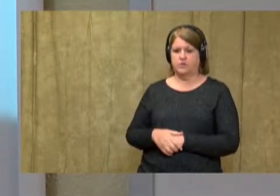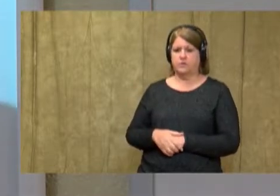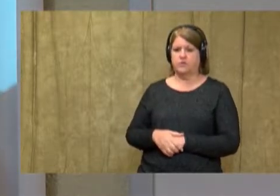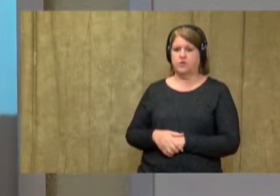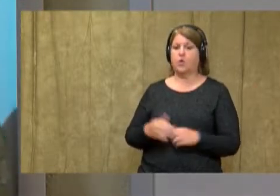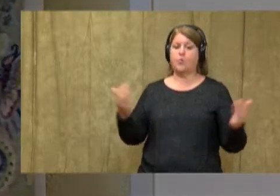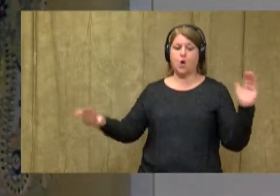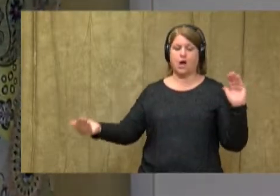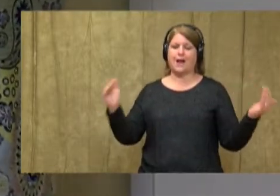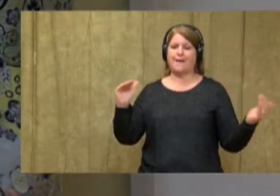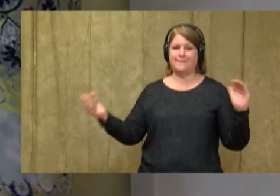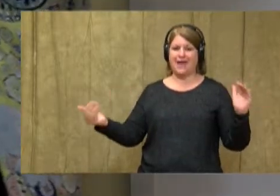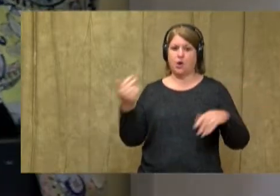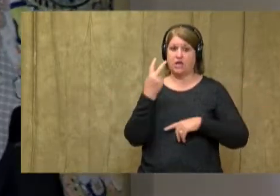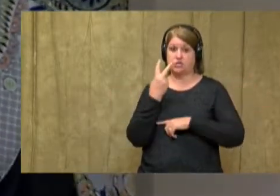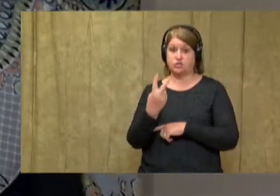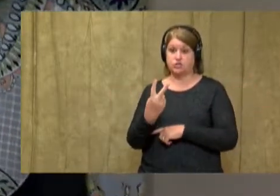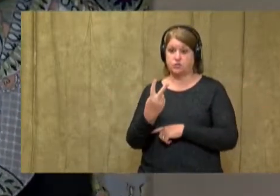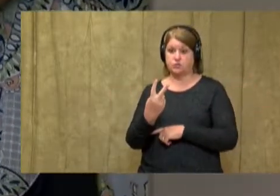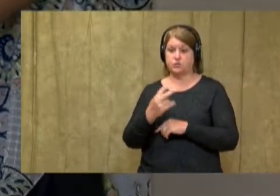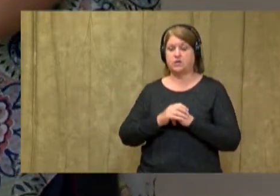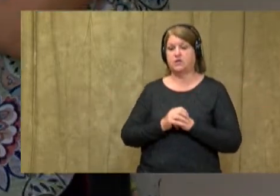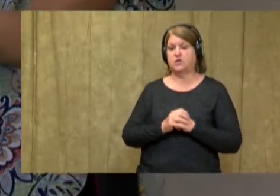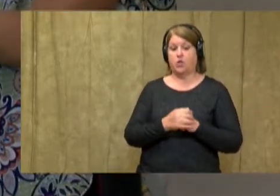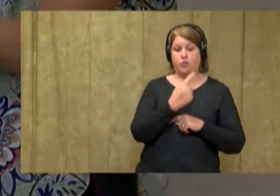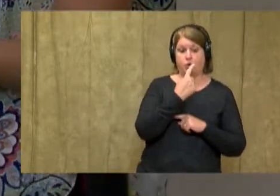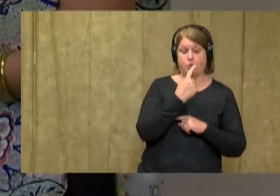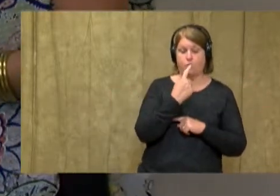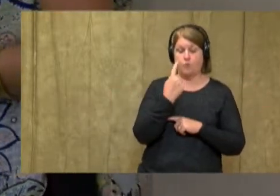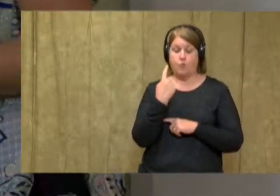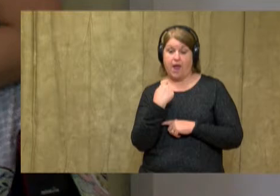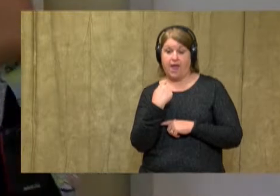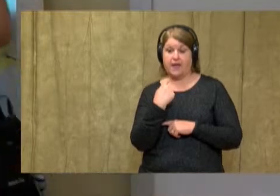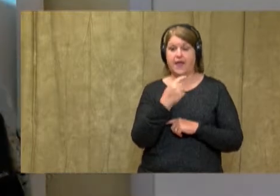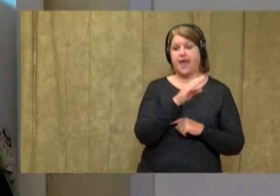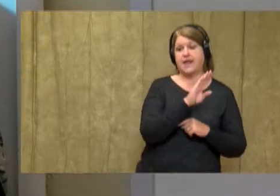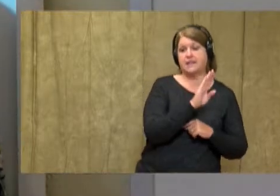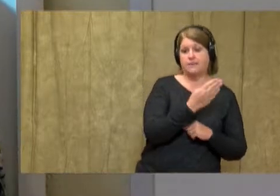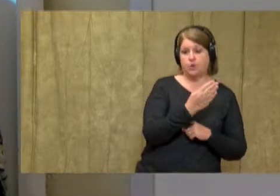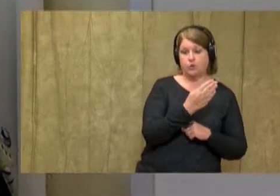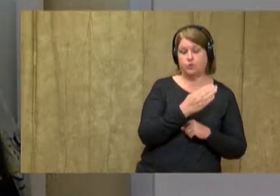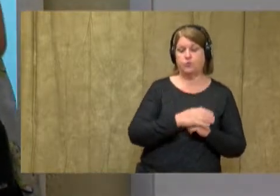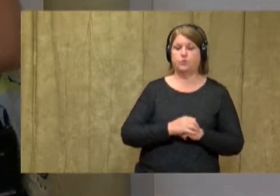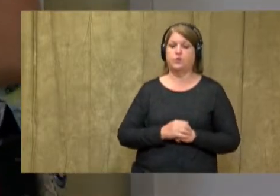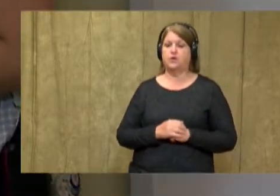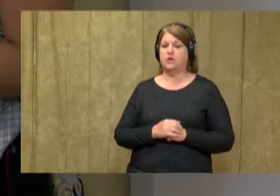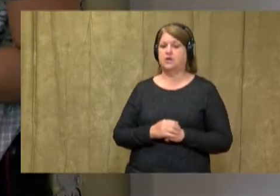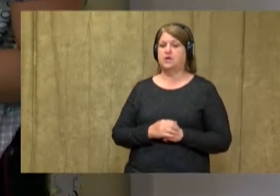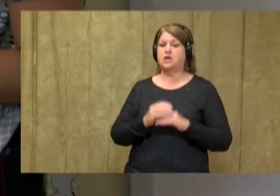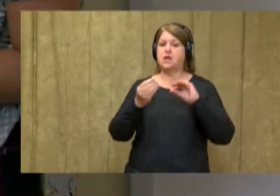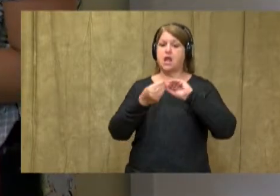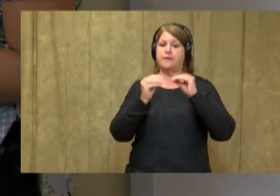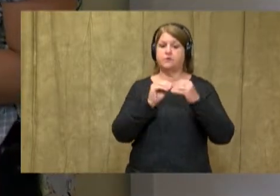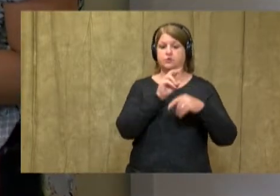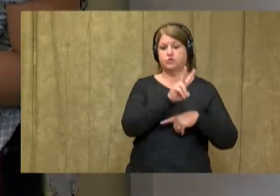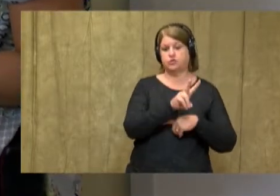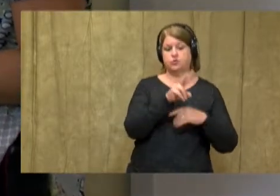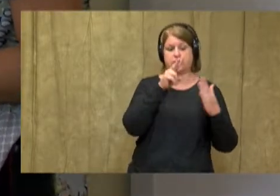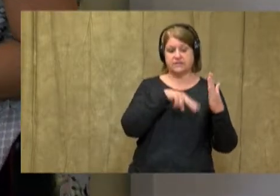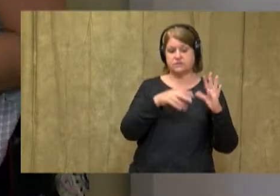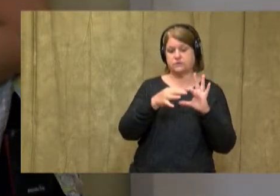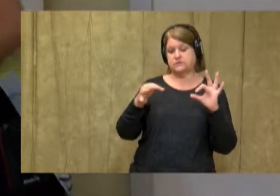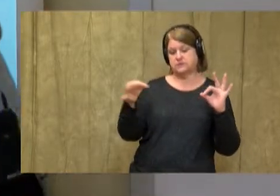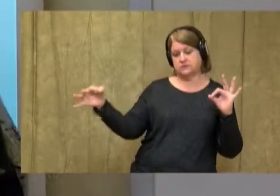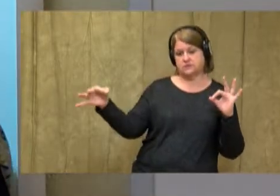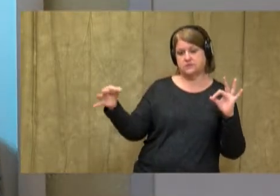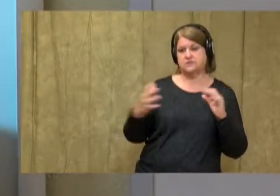We're comparing the two lengths, the red and the blue. Okay, number 2. Let's read number